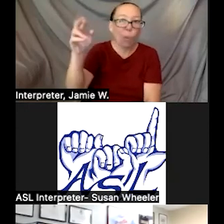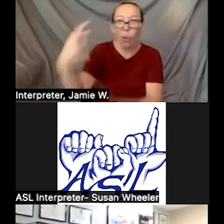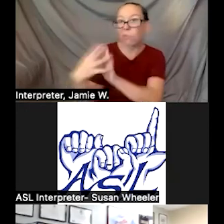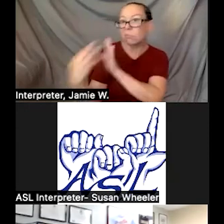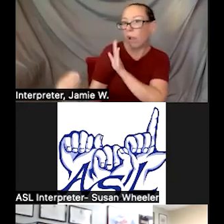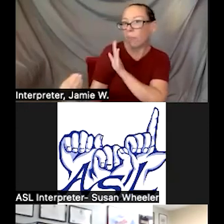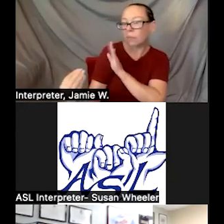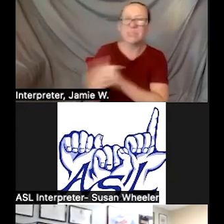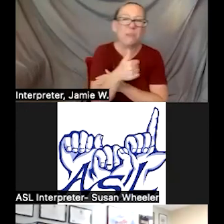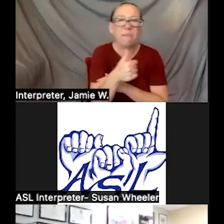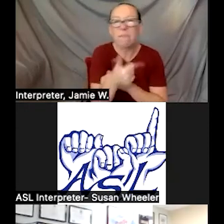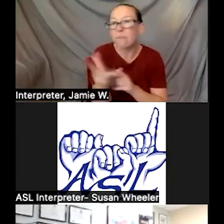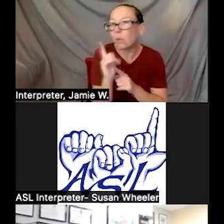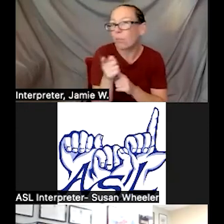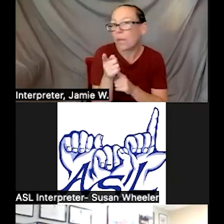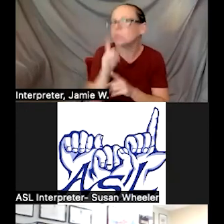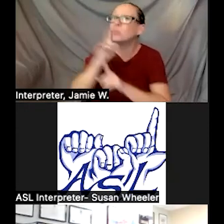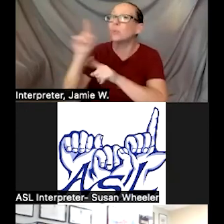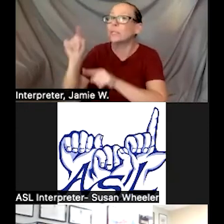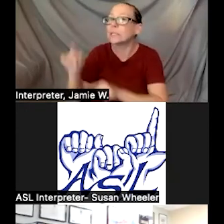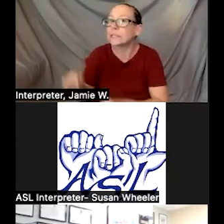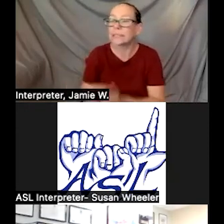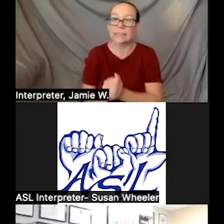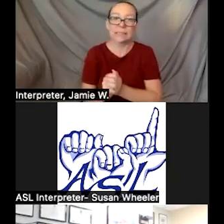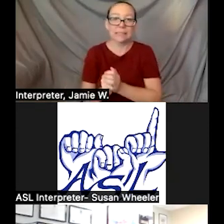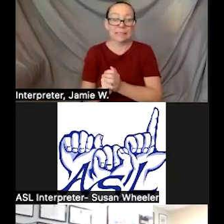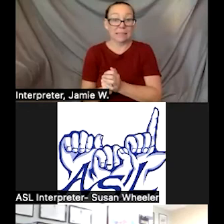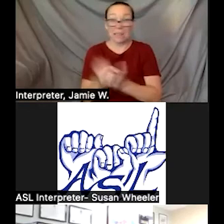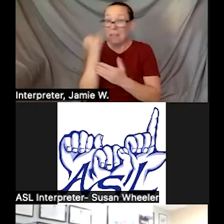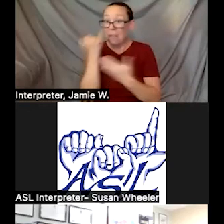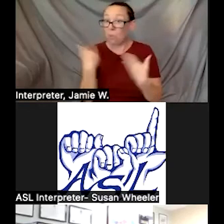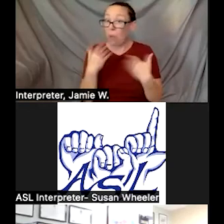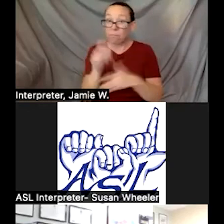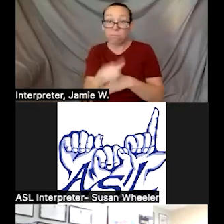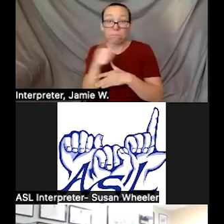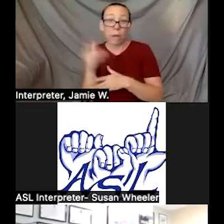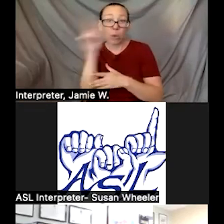minutes. Any questions as a follow-up, you can also email